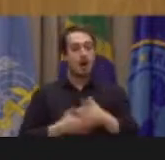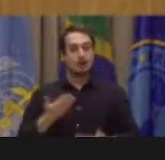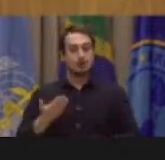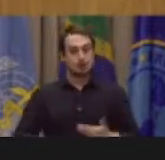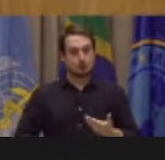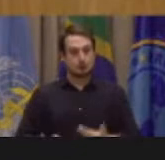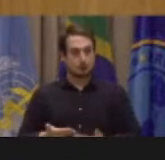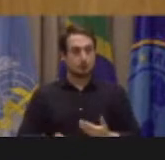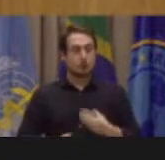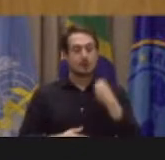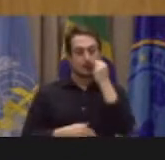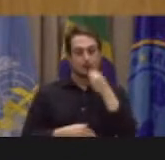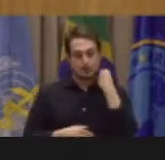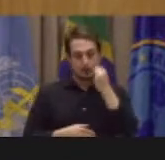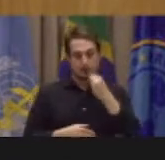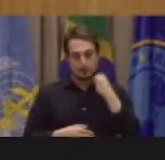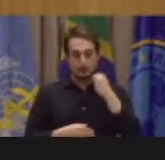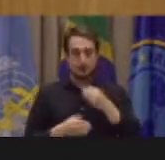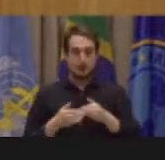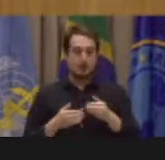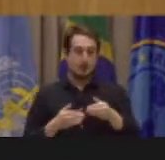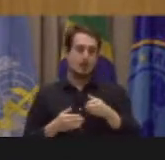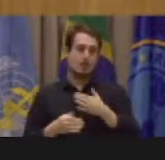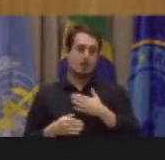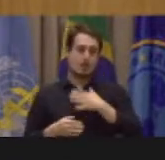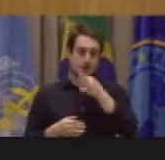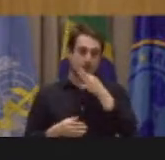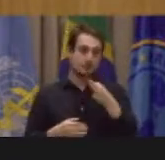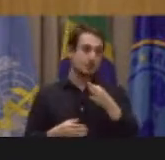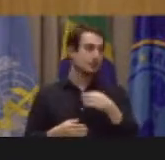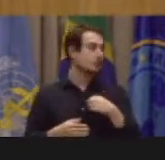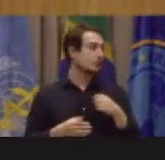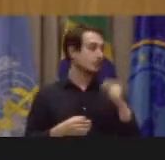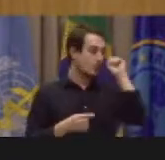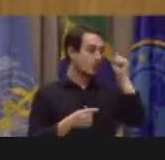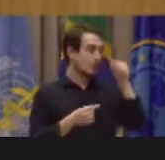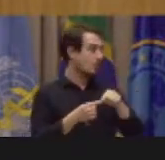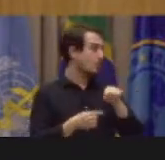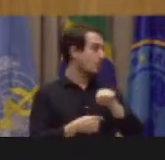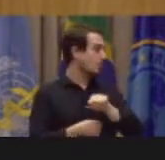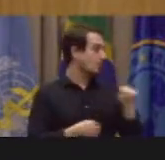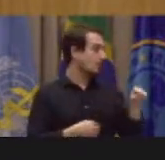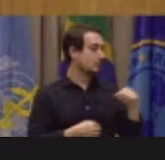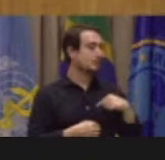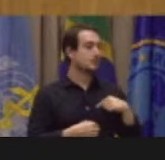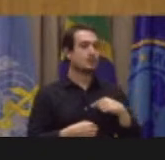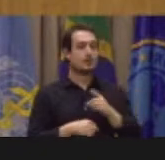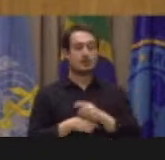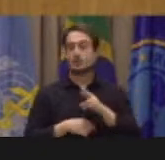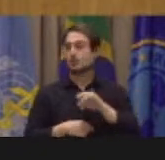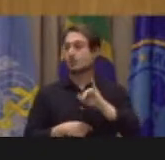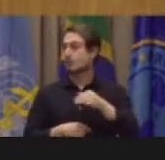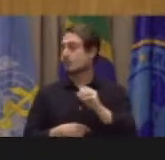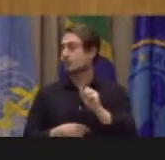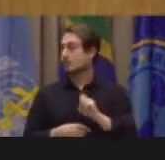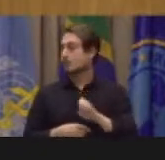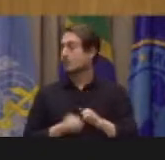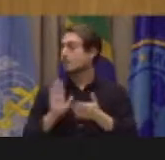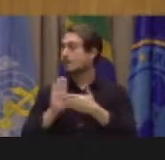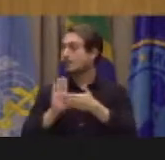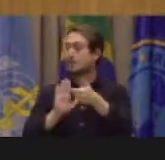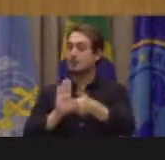experienced. We have some pilot plan. So again, I'm echoing what Dr.